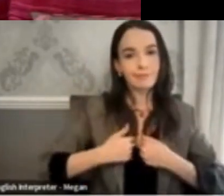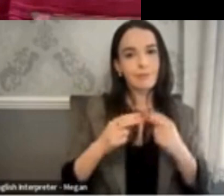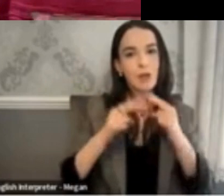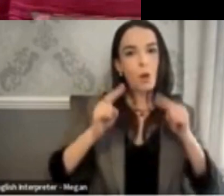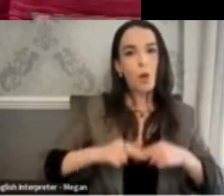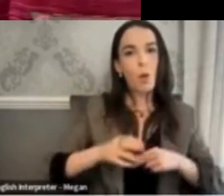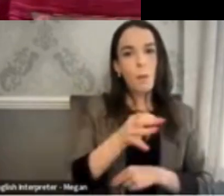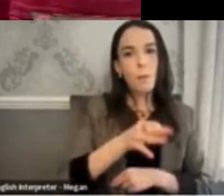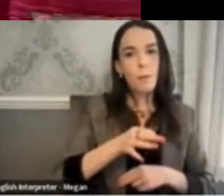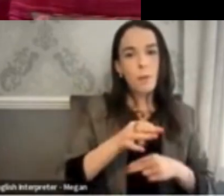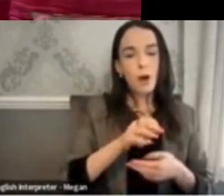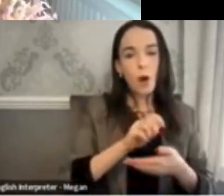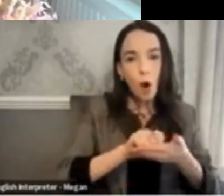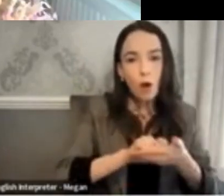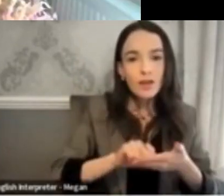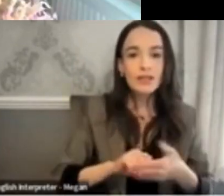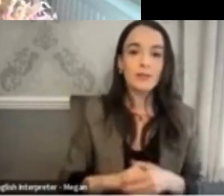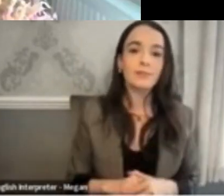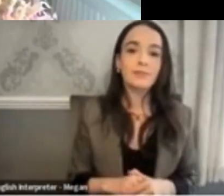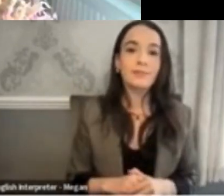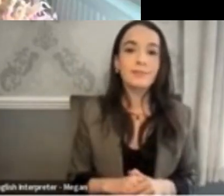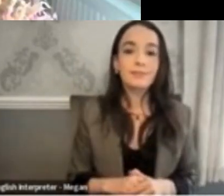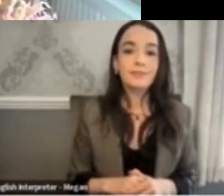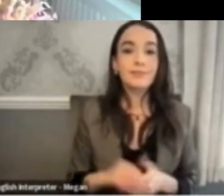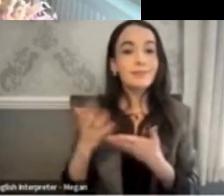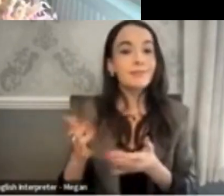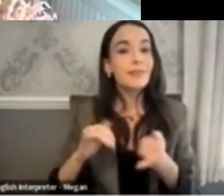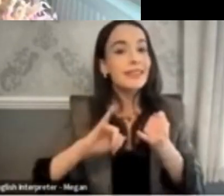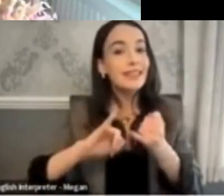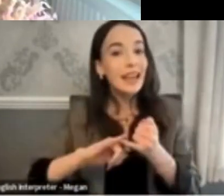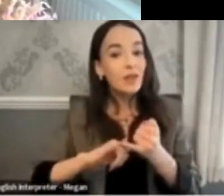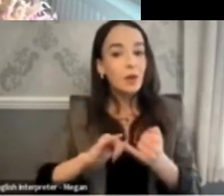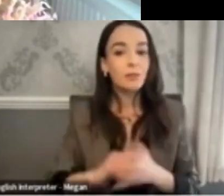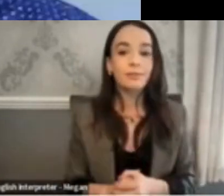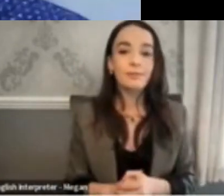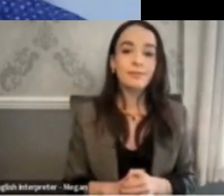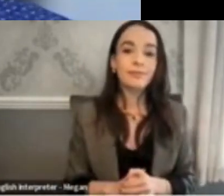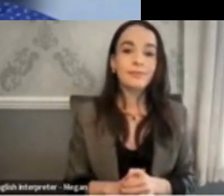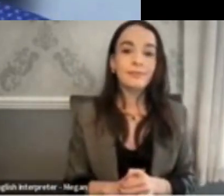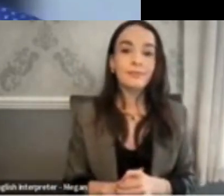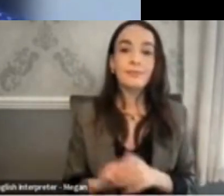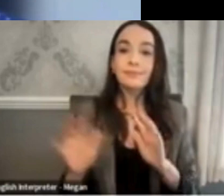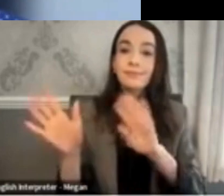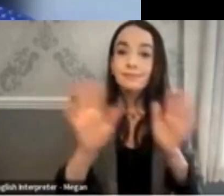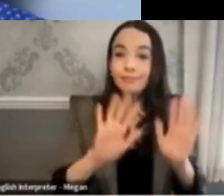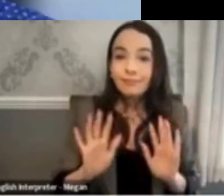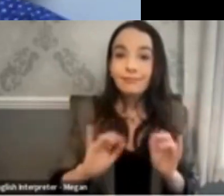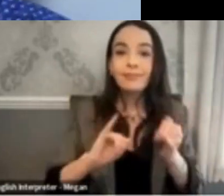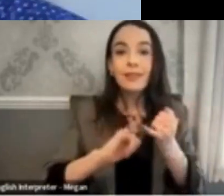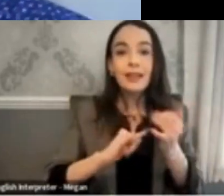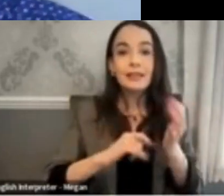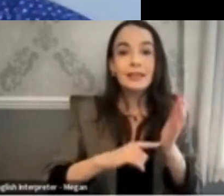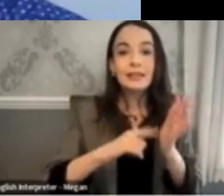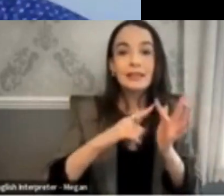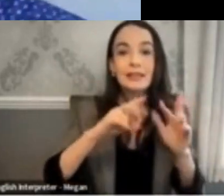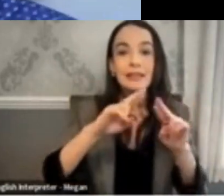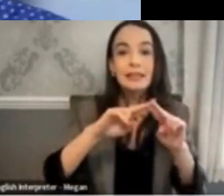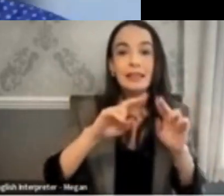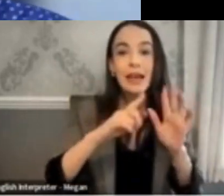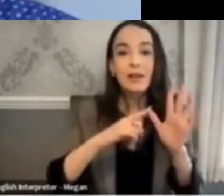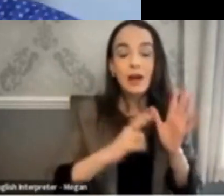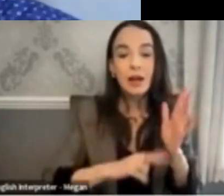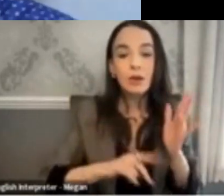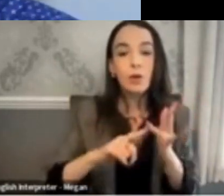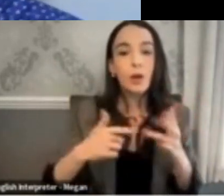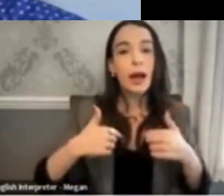Brighton today. Thank you. And Stefano. Hi, I'm Stefano Pozzi. I'm the Assistant Director at the